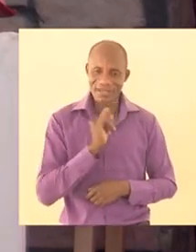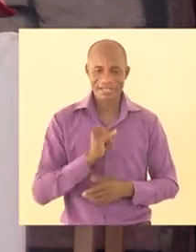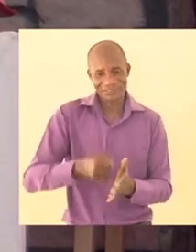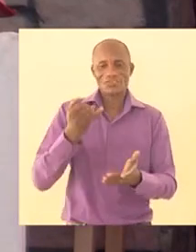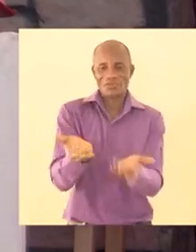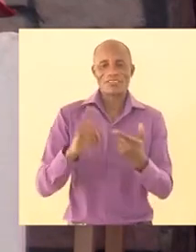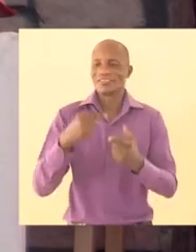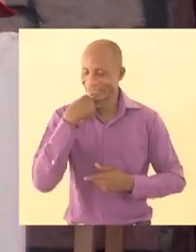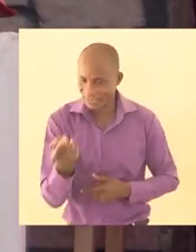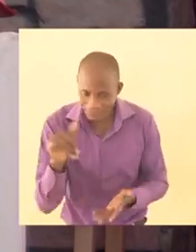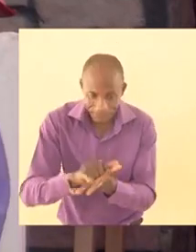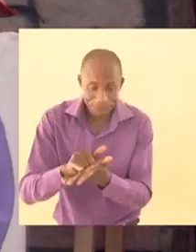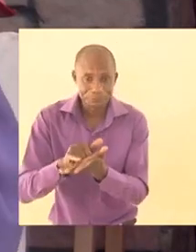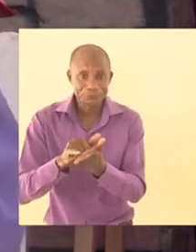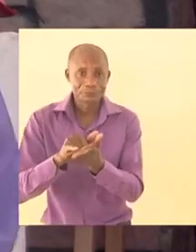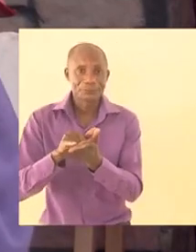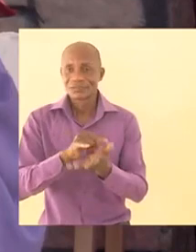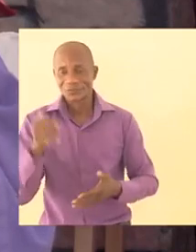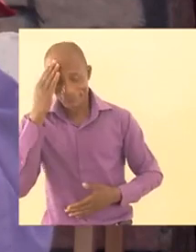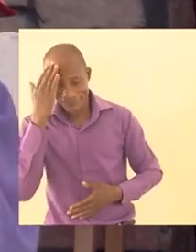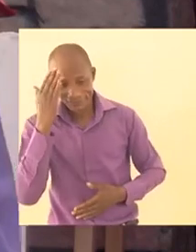tell you that,